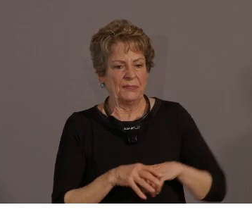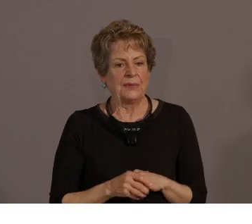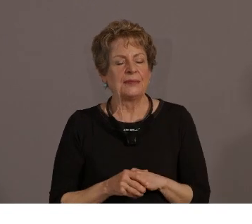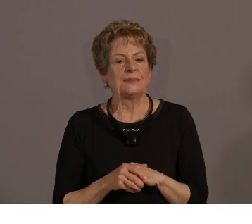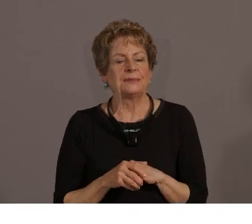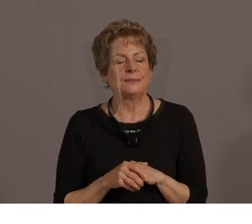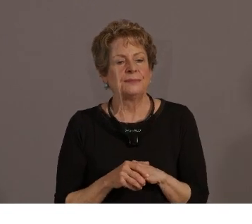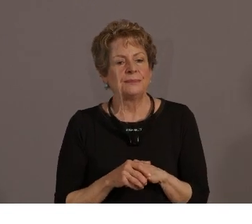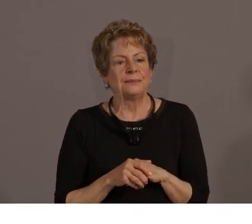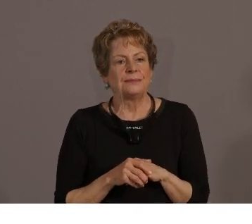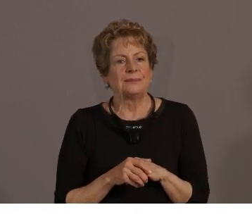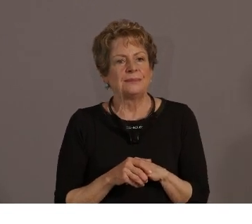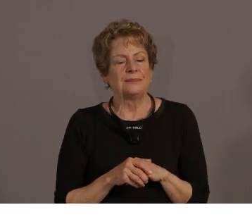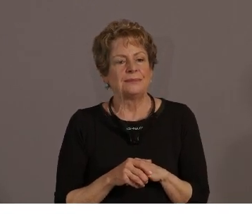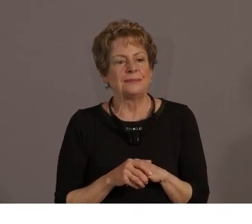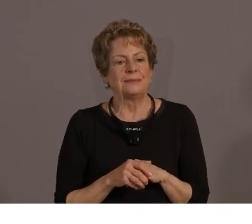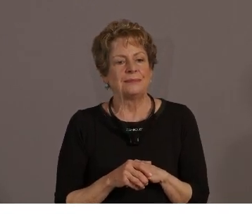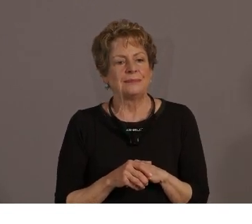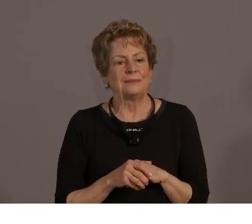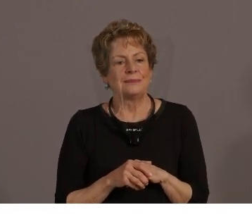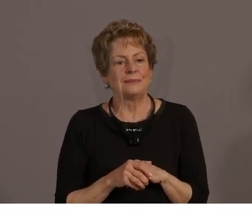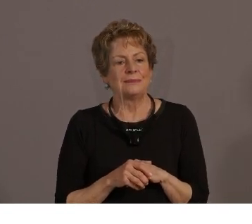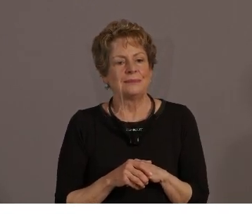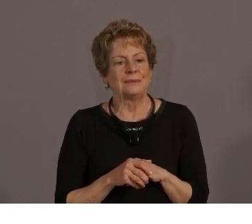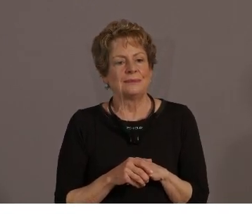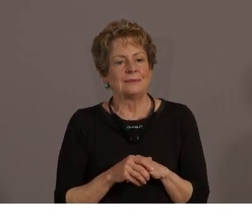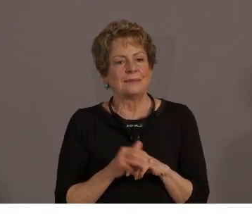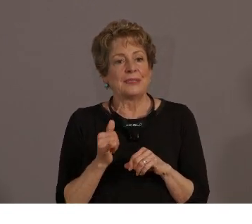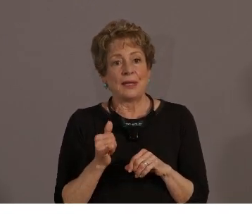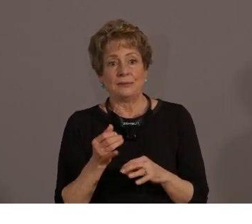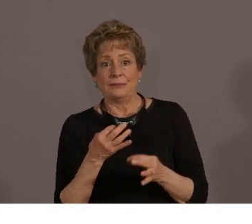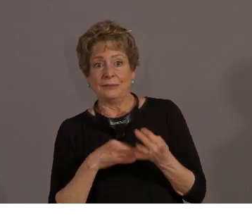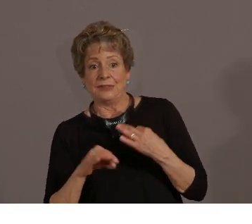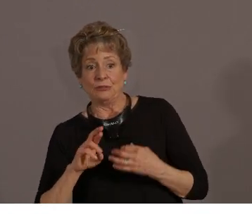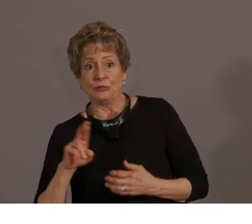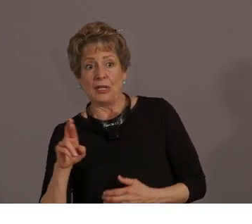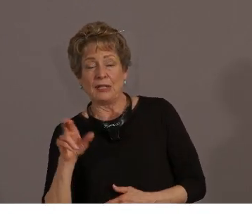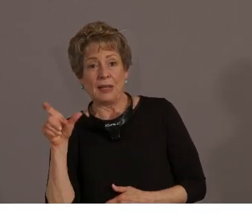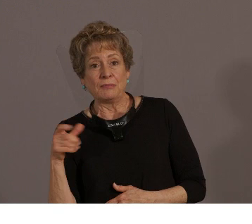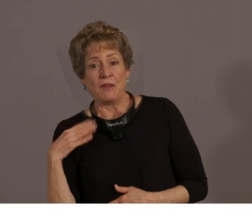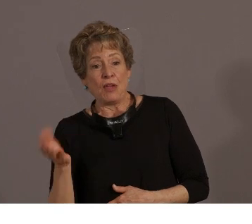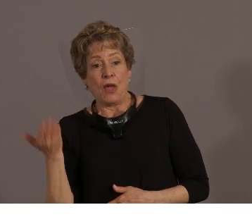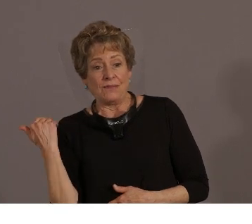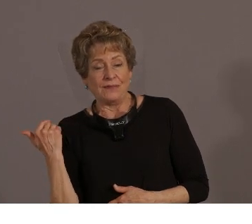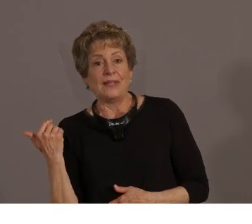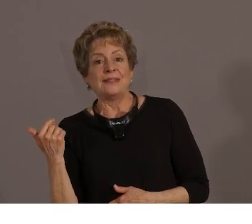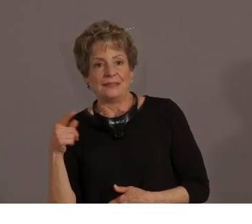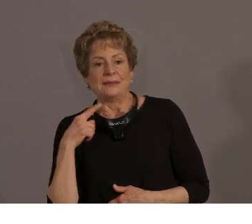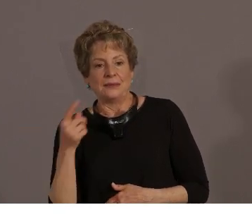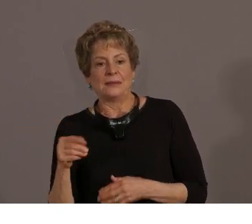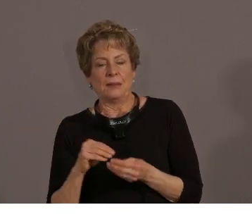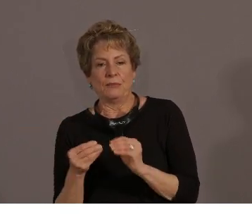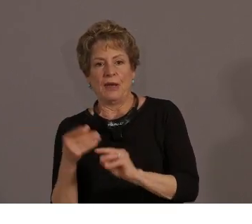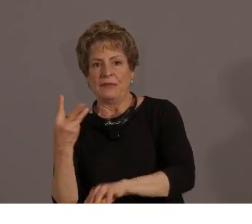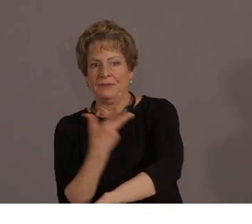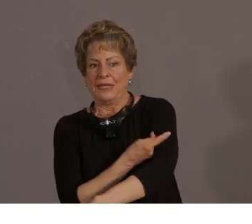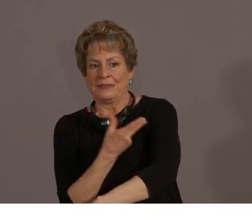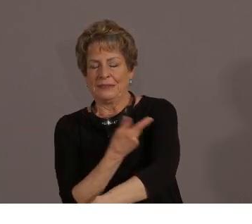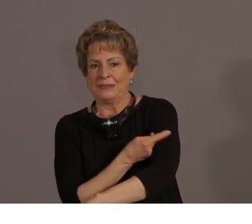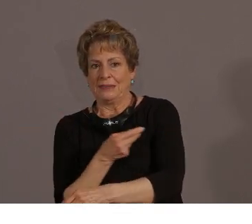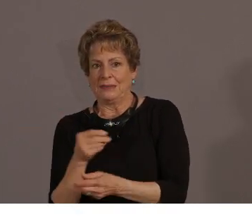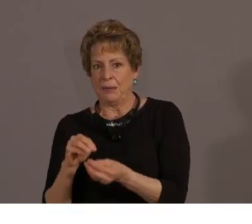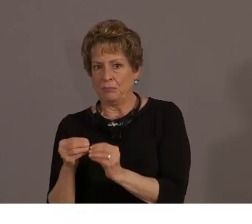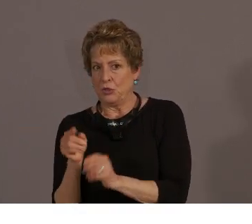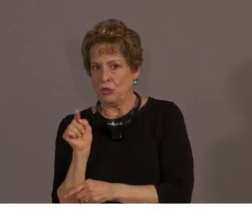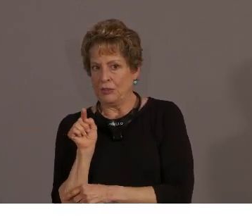And instead replaced that right-hand column with vaccination data. The elements, though, that were